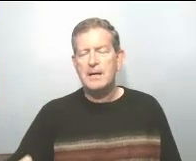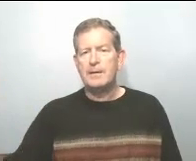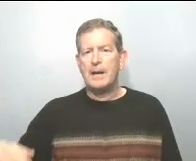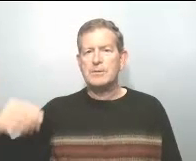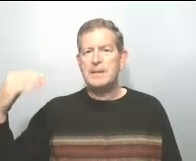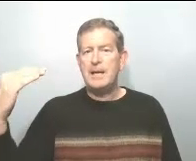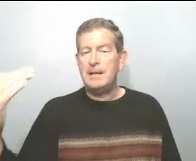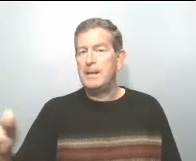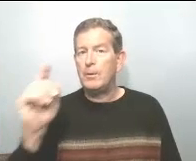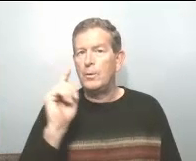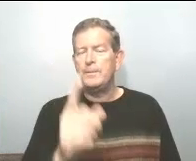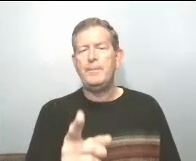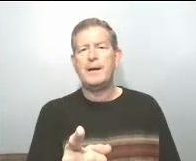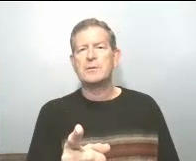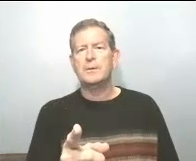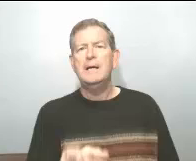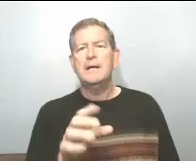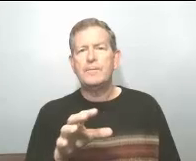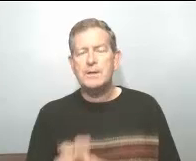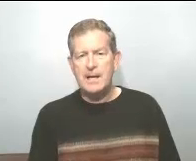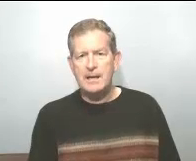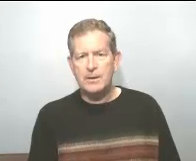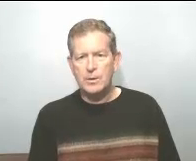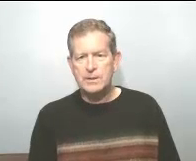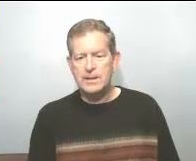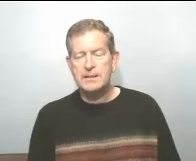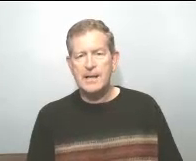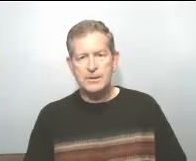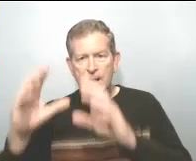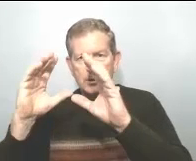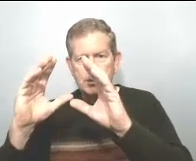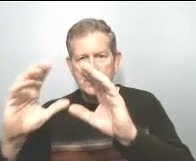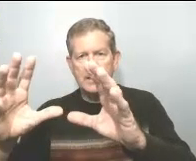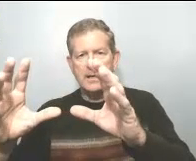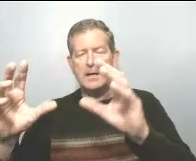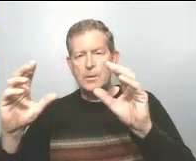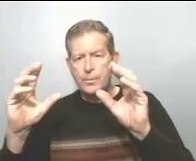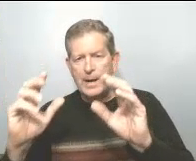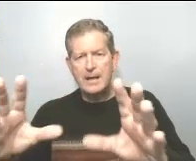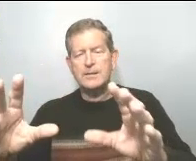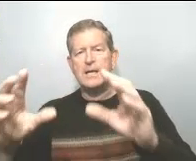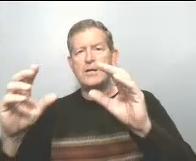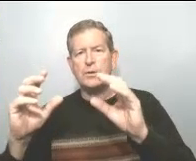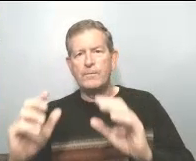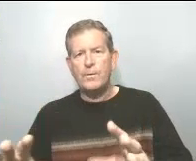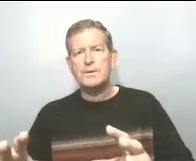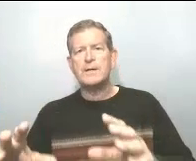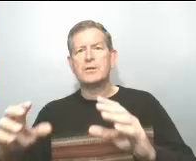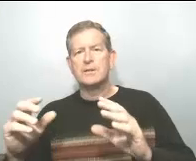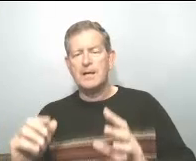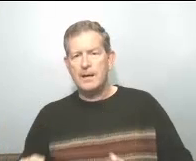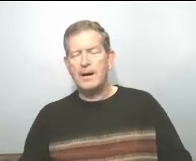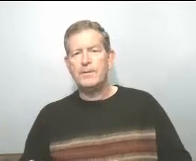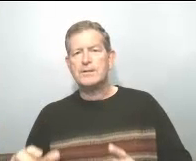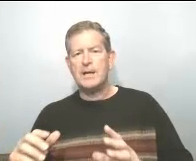pace that I was maintaining, but that will only be possible if today, in the course of today's class, you study, you practice each of the 4